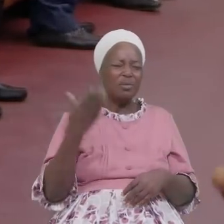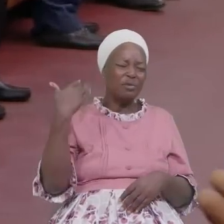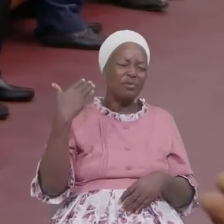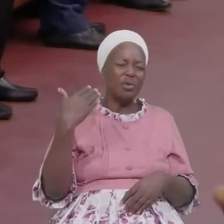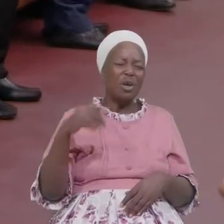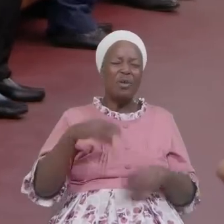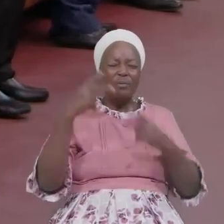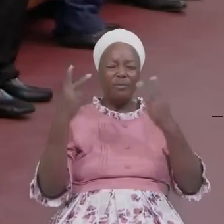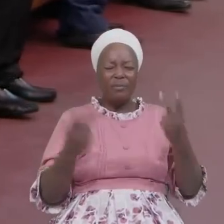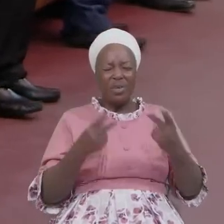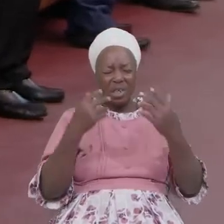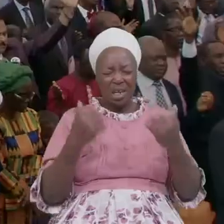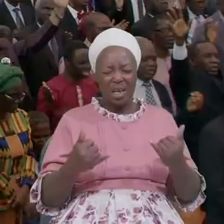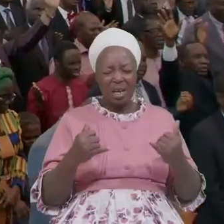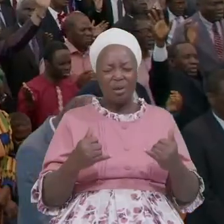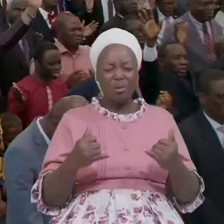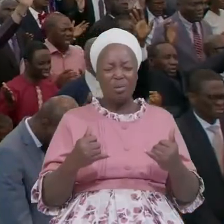Victory now all the way through.